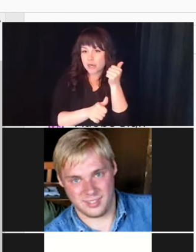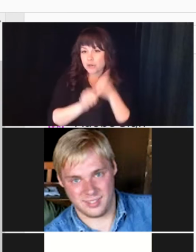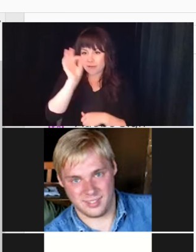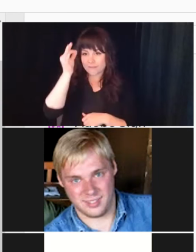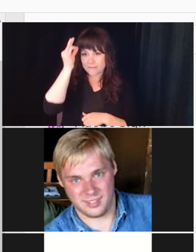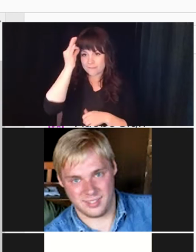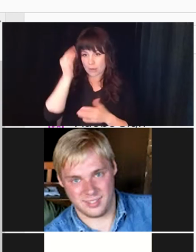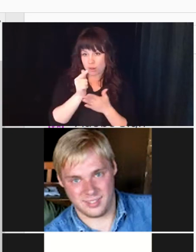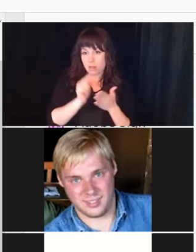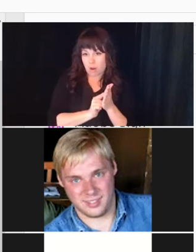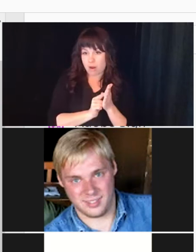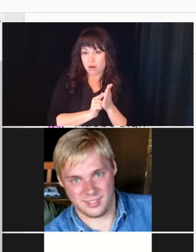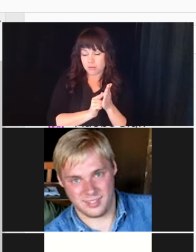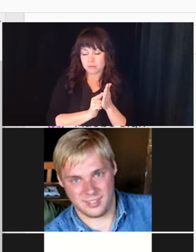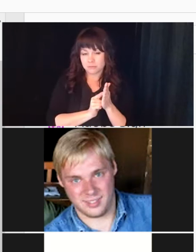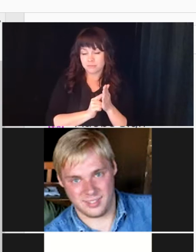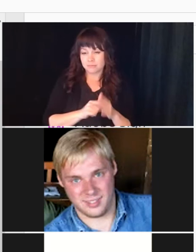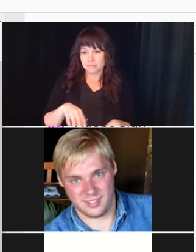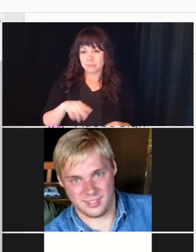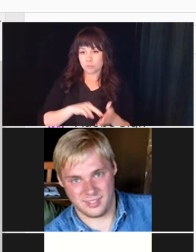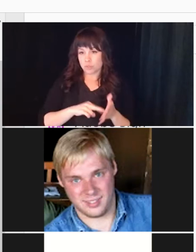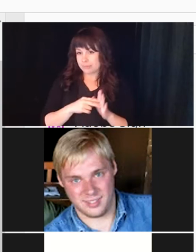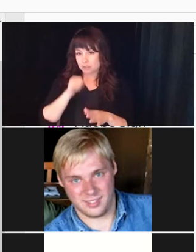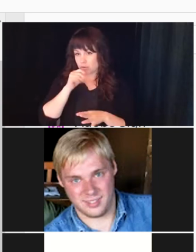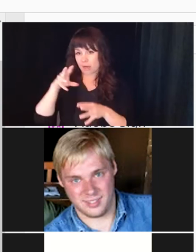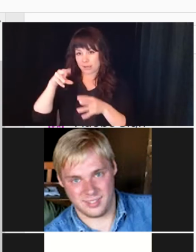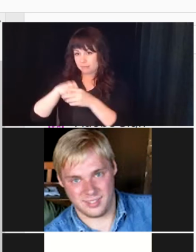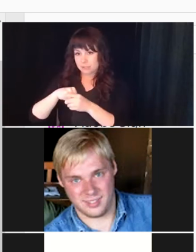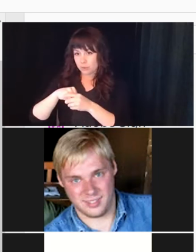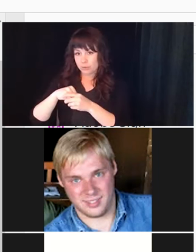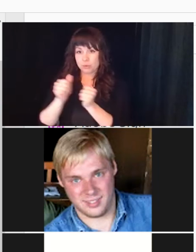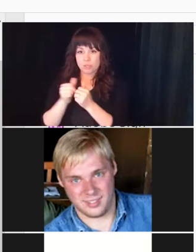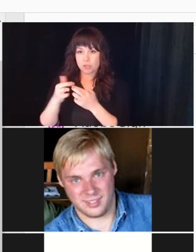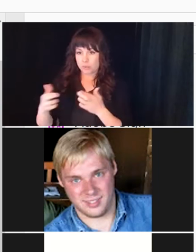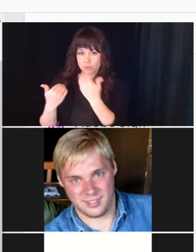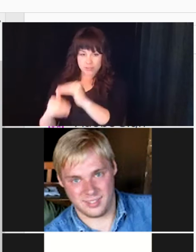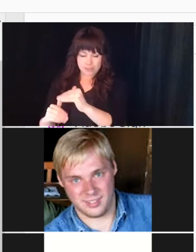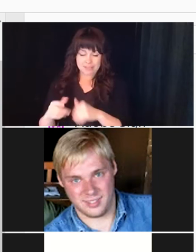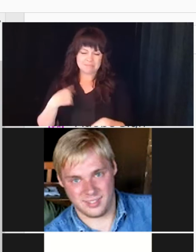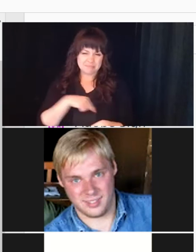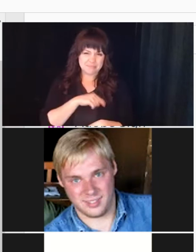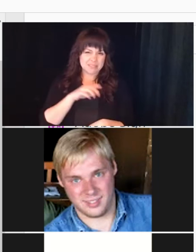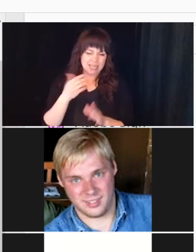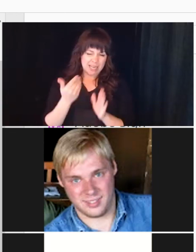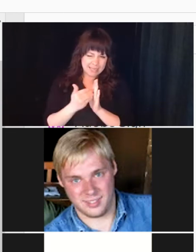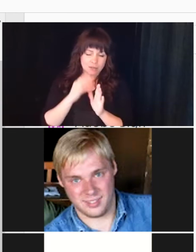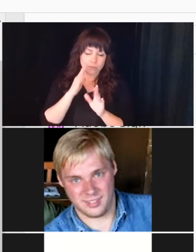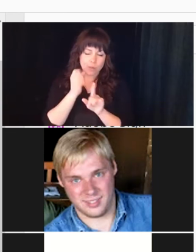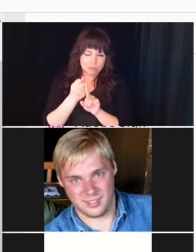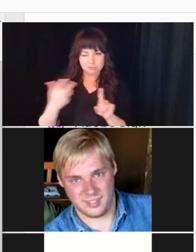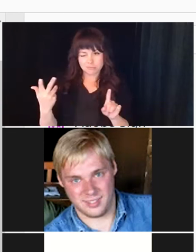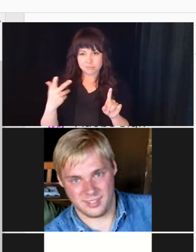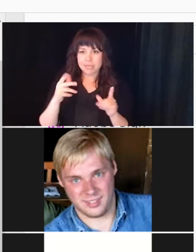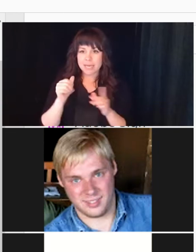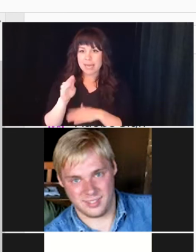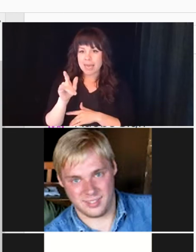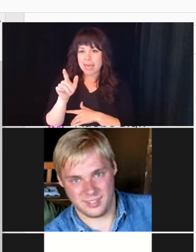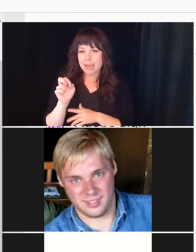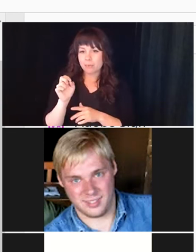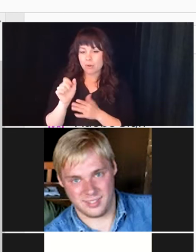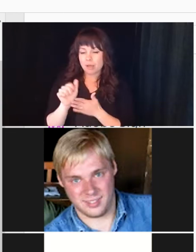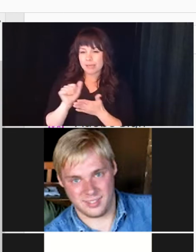so Social Security doesn't count them. And we'll talk more about ABLE accounts again in June when we do the SSI